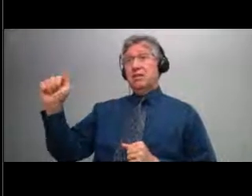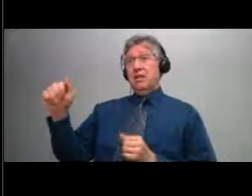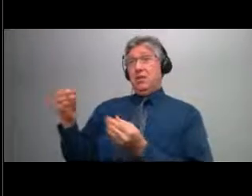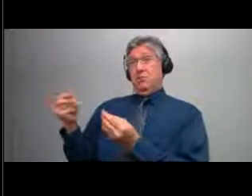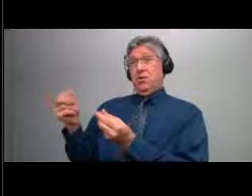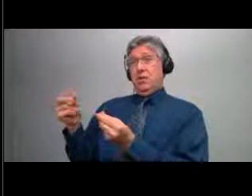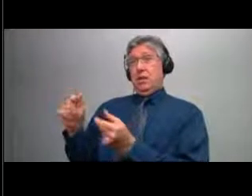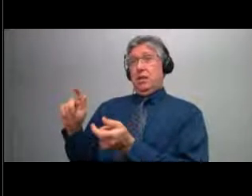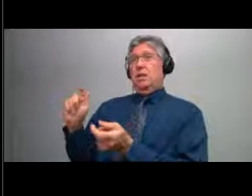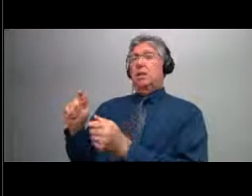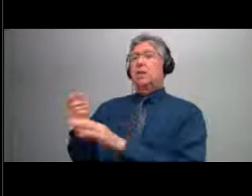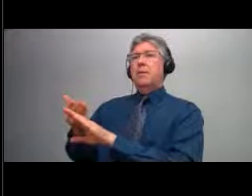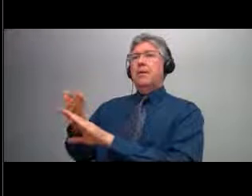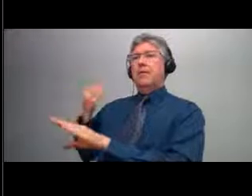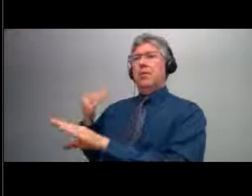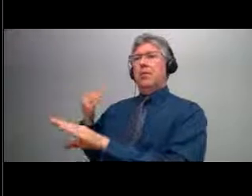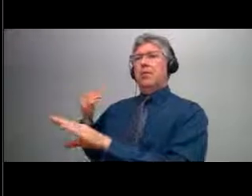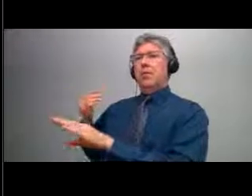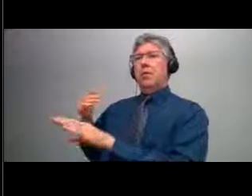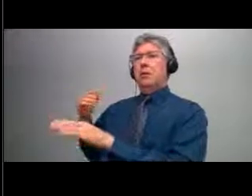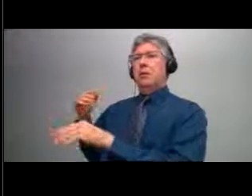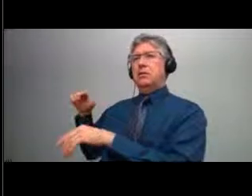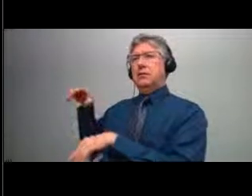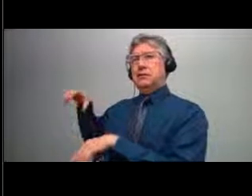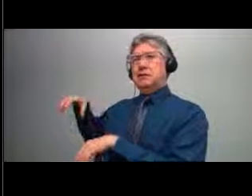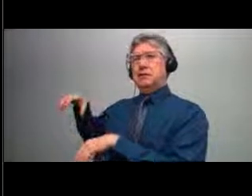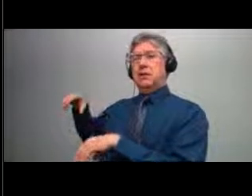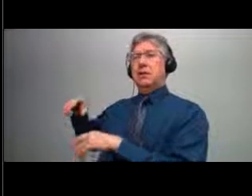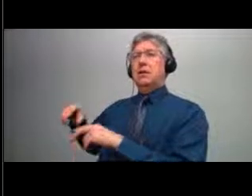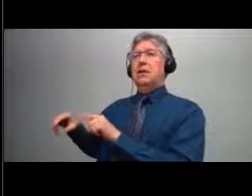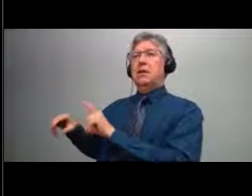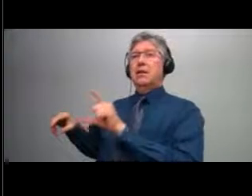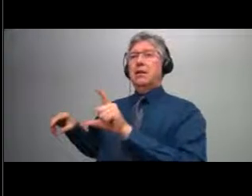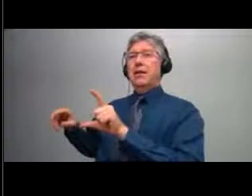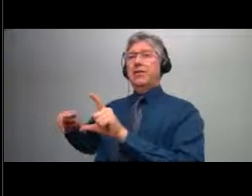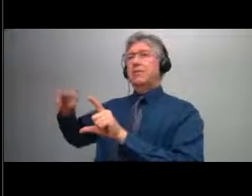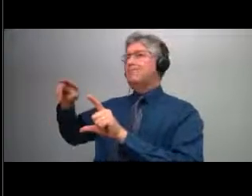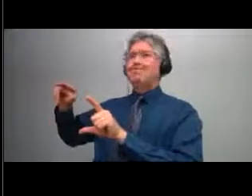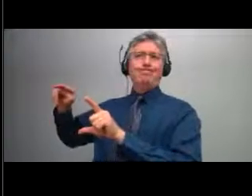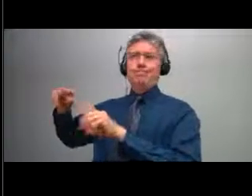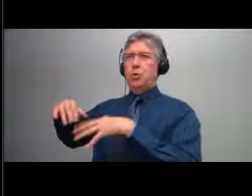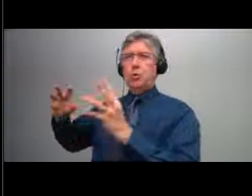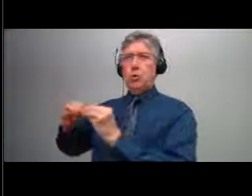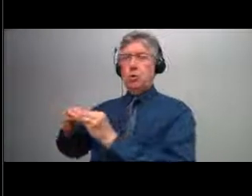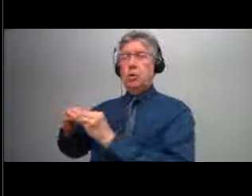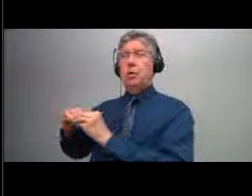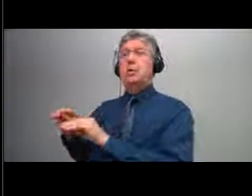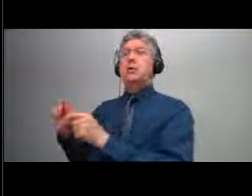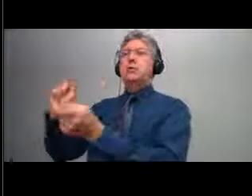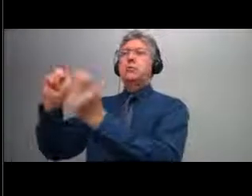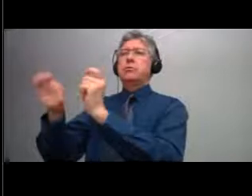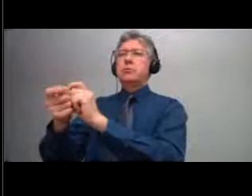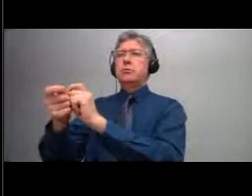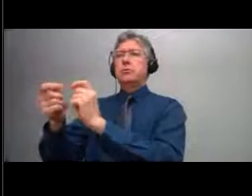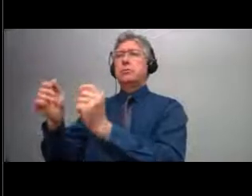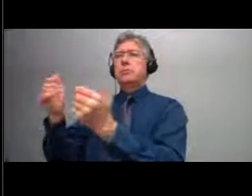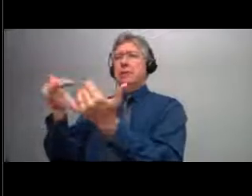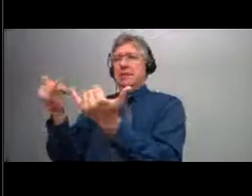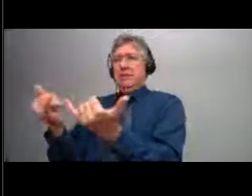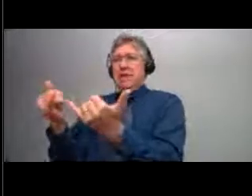was adjusted from the larger access point with 2 northbound left turn lanes shown previously to a configuration that more closely matches the